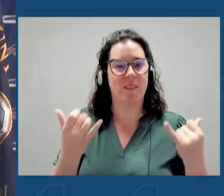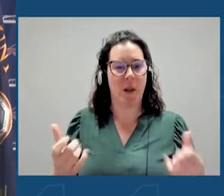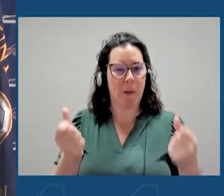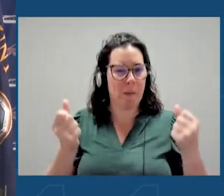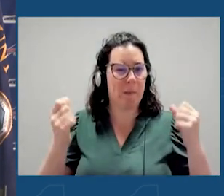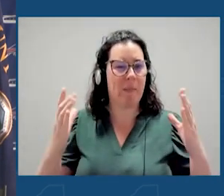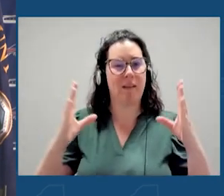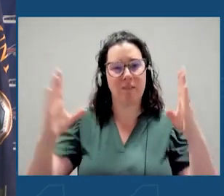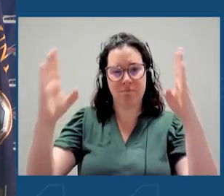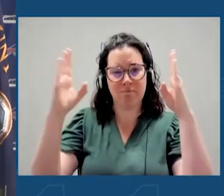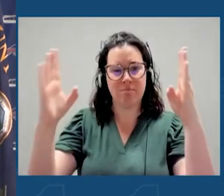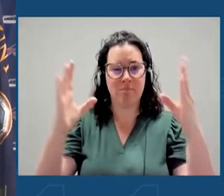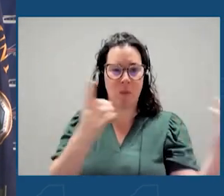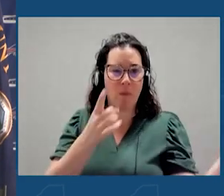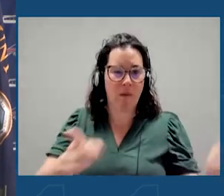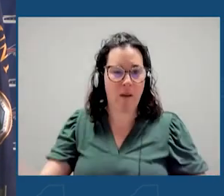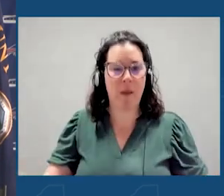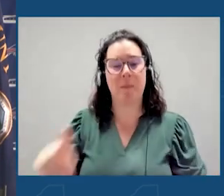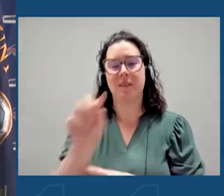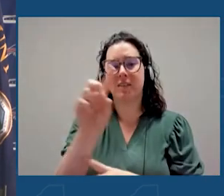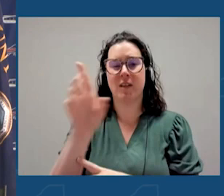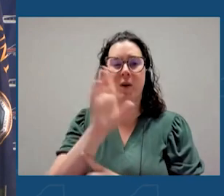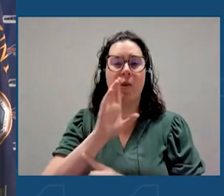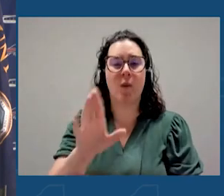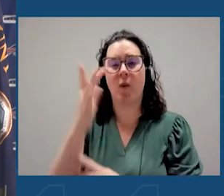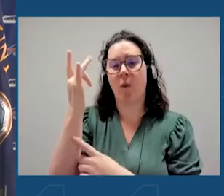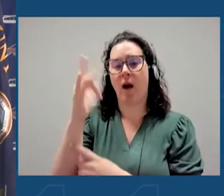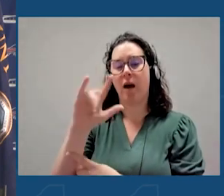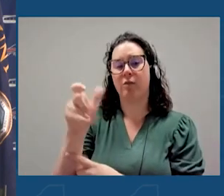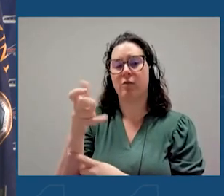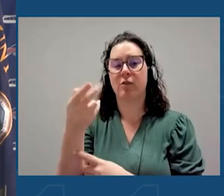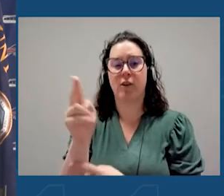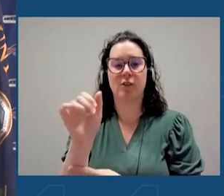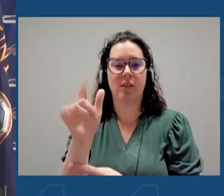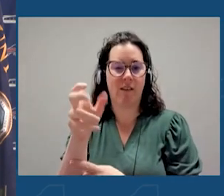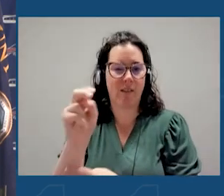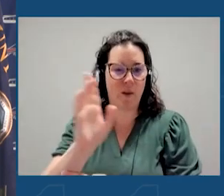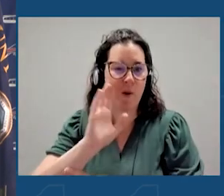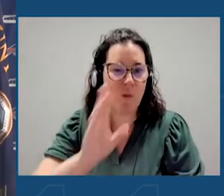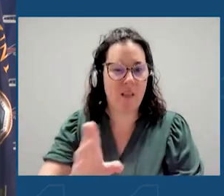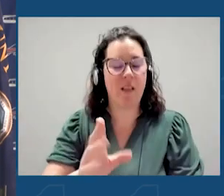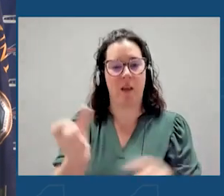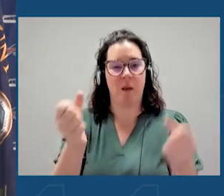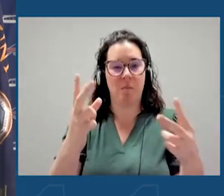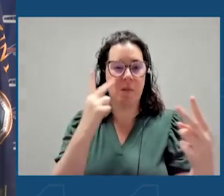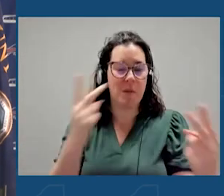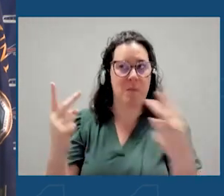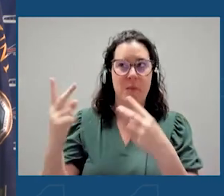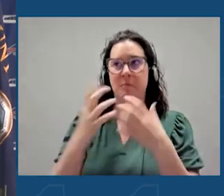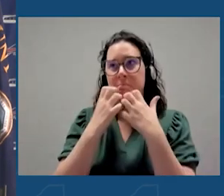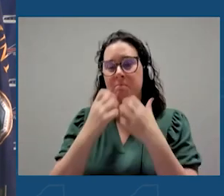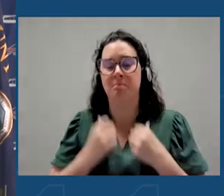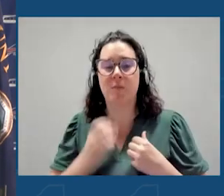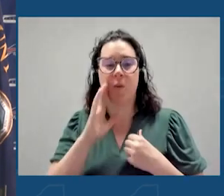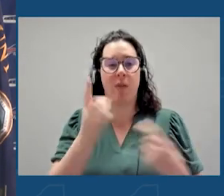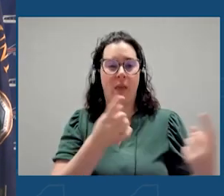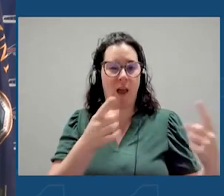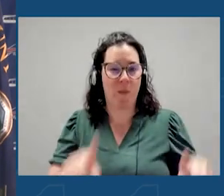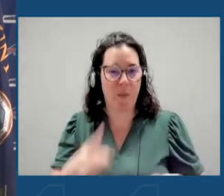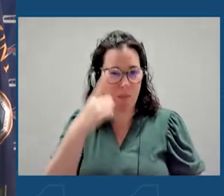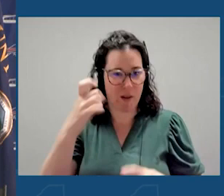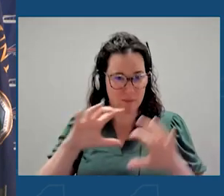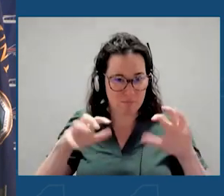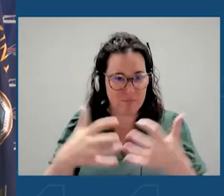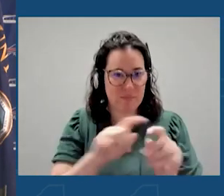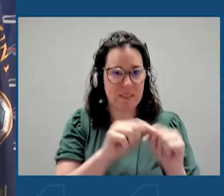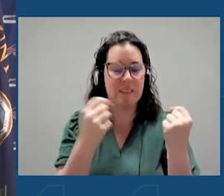scored here, thanks to our guy Josh Allen, and plenty of memories will be made on this ground thanks to Bills Mafia. In